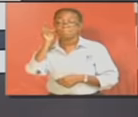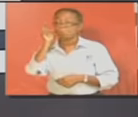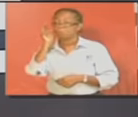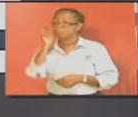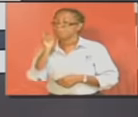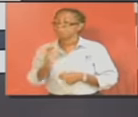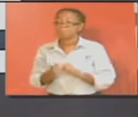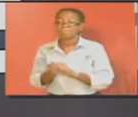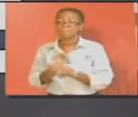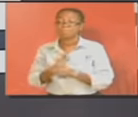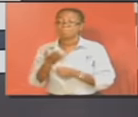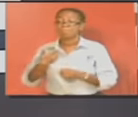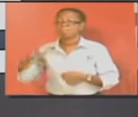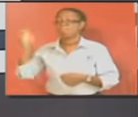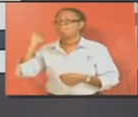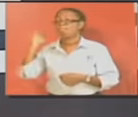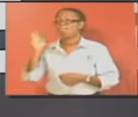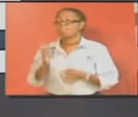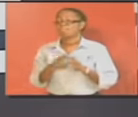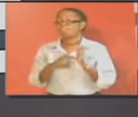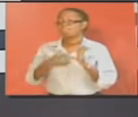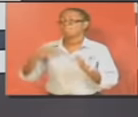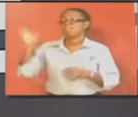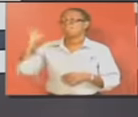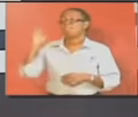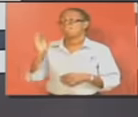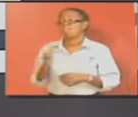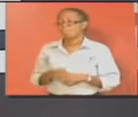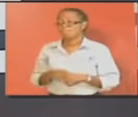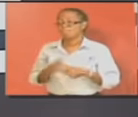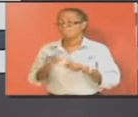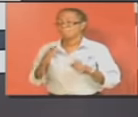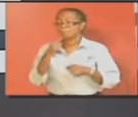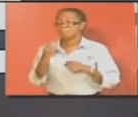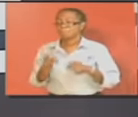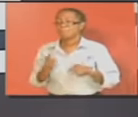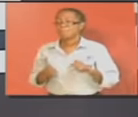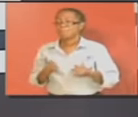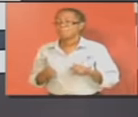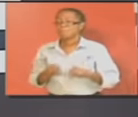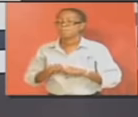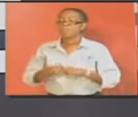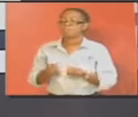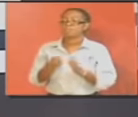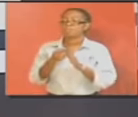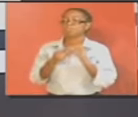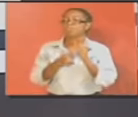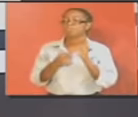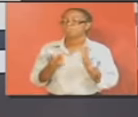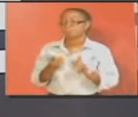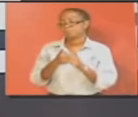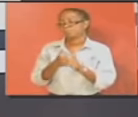great advocates because they would have experienced the shame,